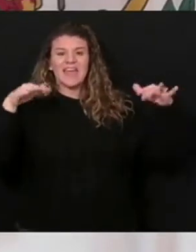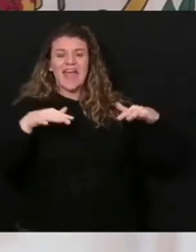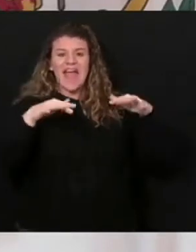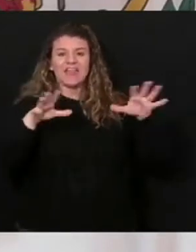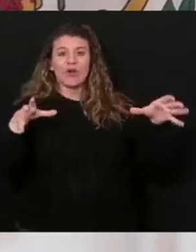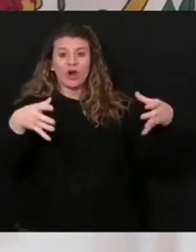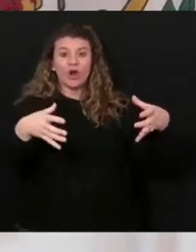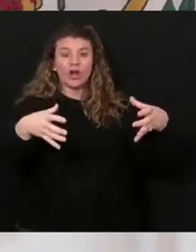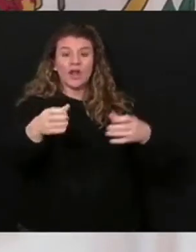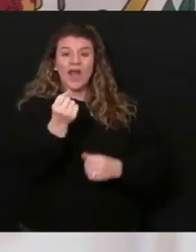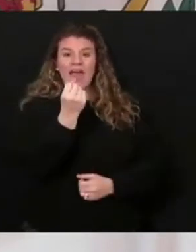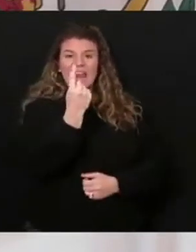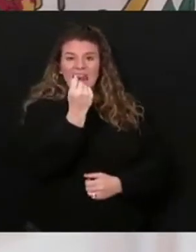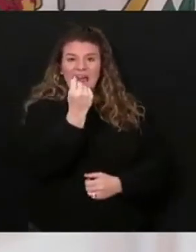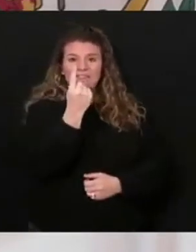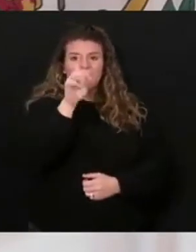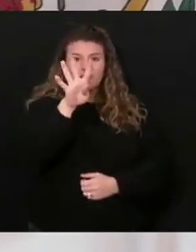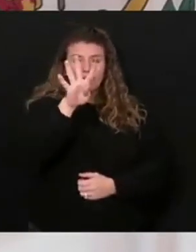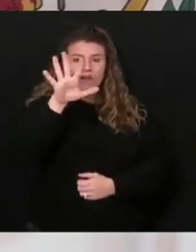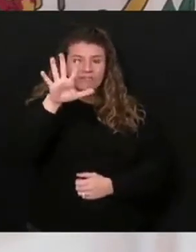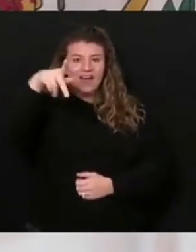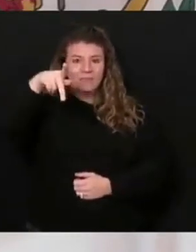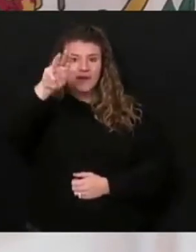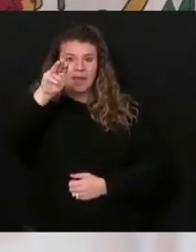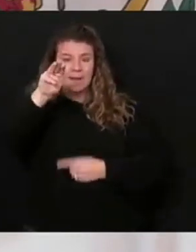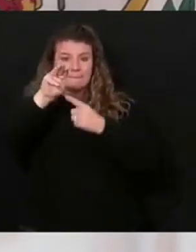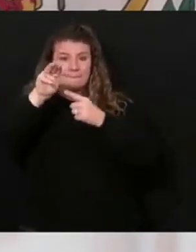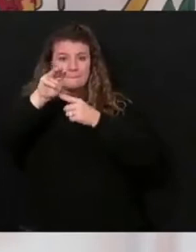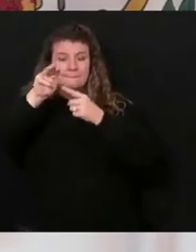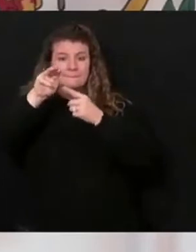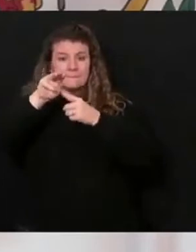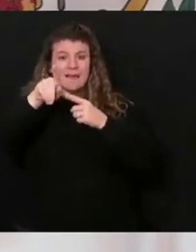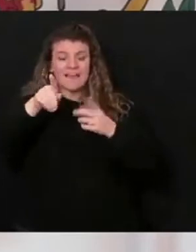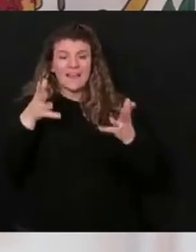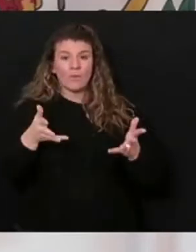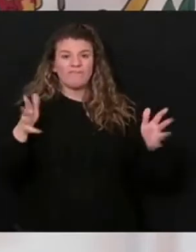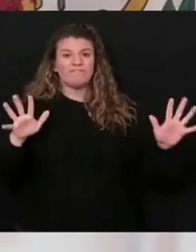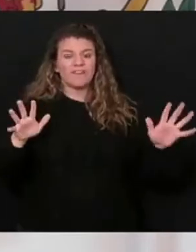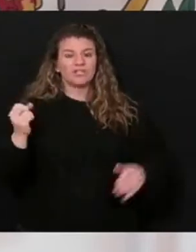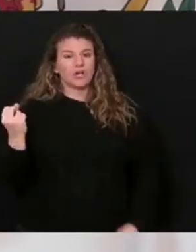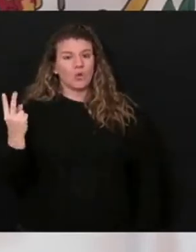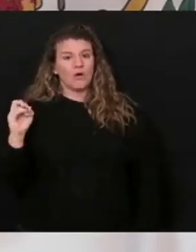gathered around 11:45 p.m. and were dispersed by